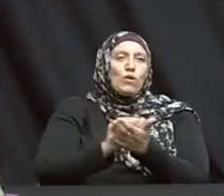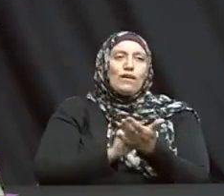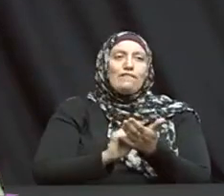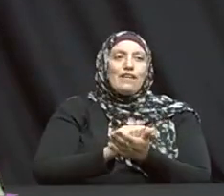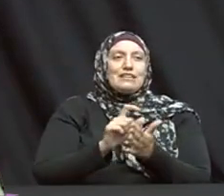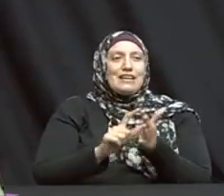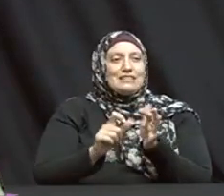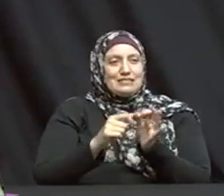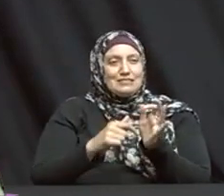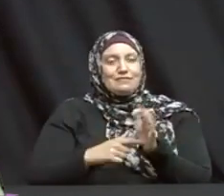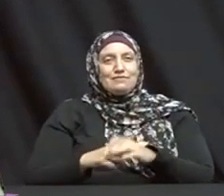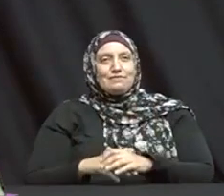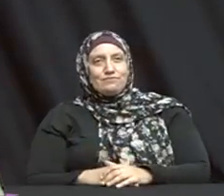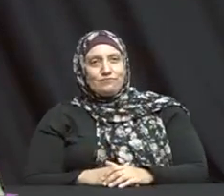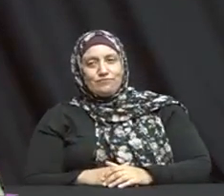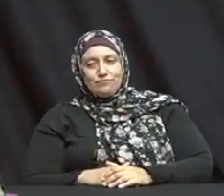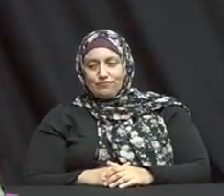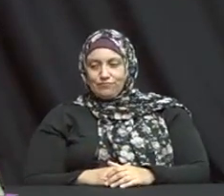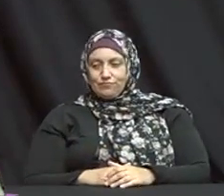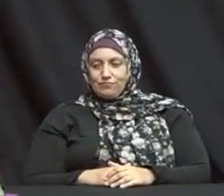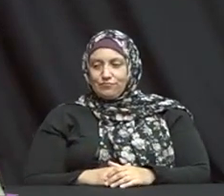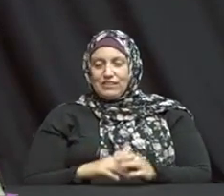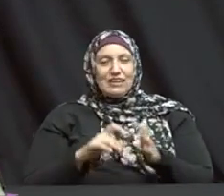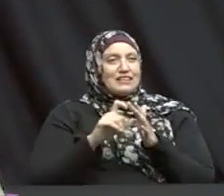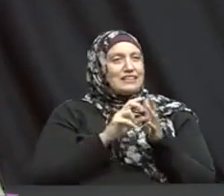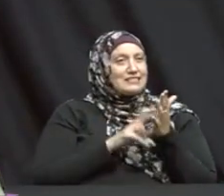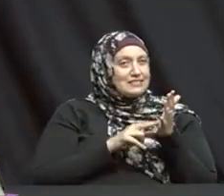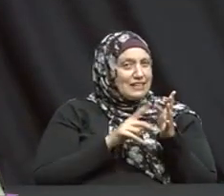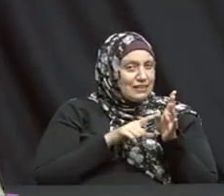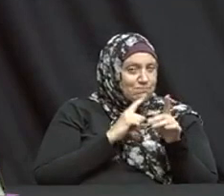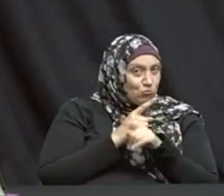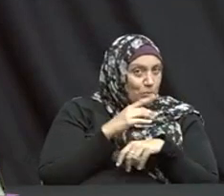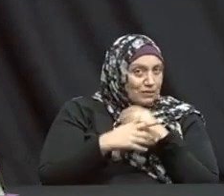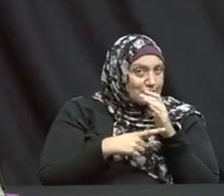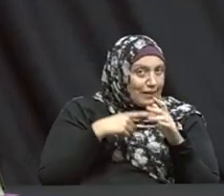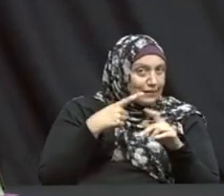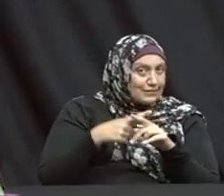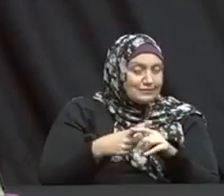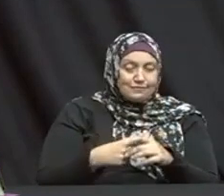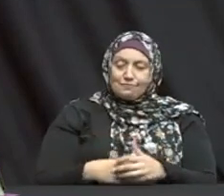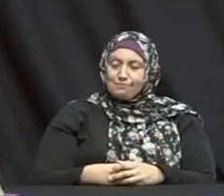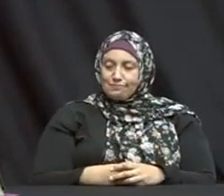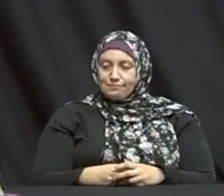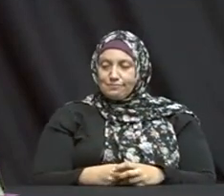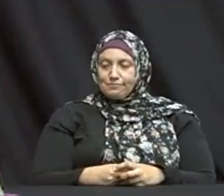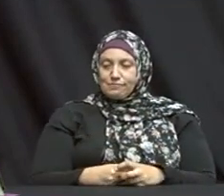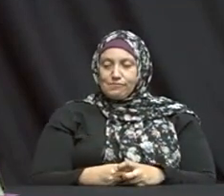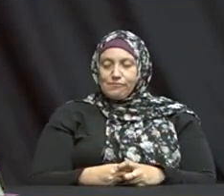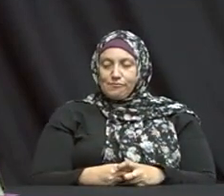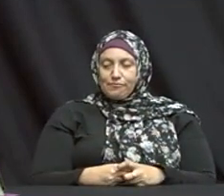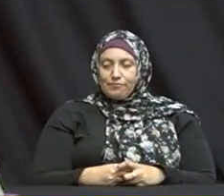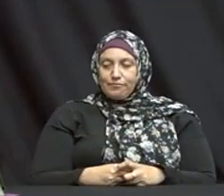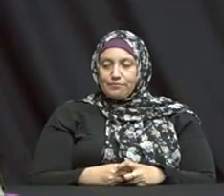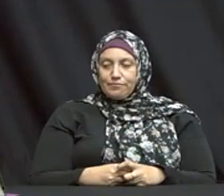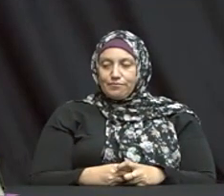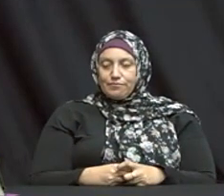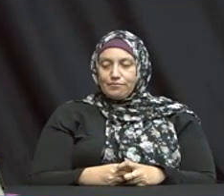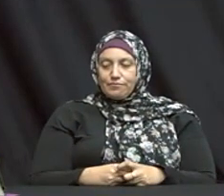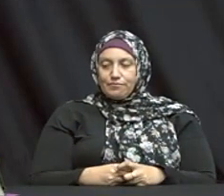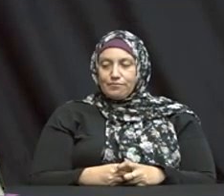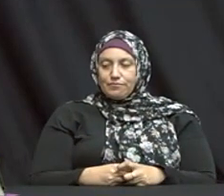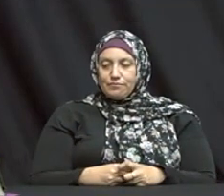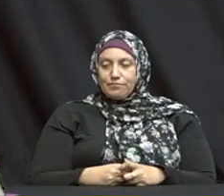And Haj Dani can probably assist in terms of any tax issues in relation to that. Yeah, look, I sort of don't have much to add to that, but I've